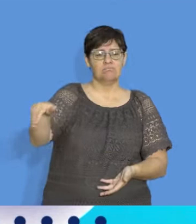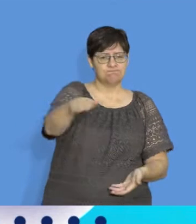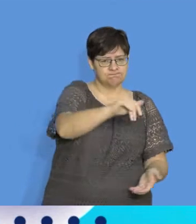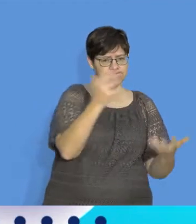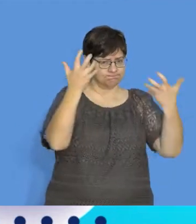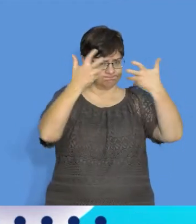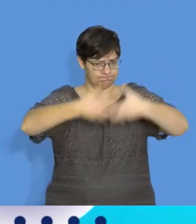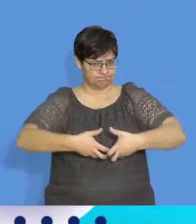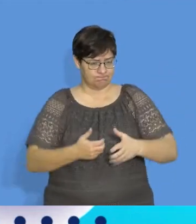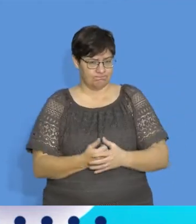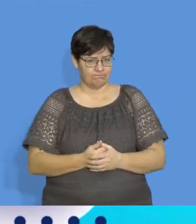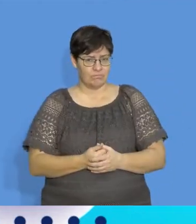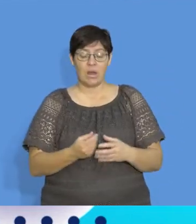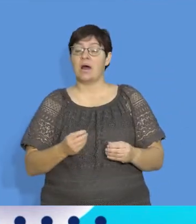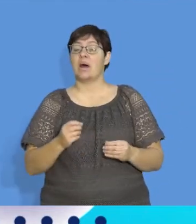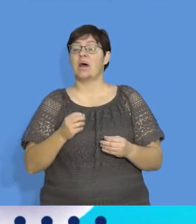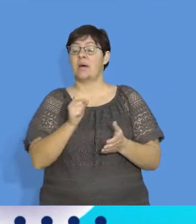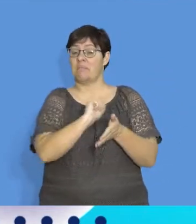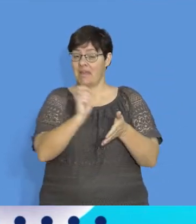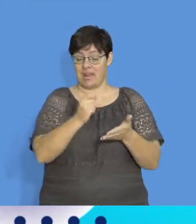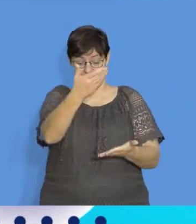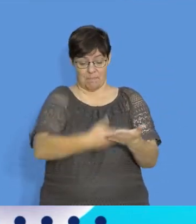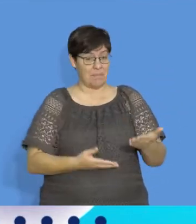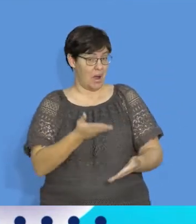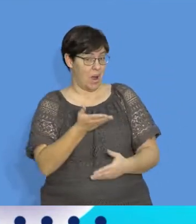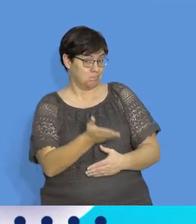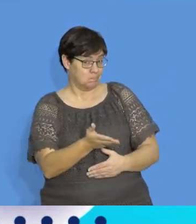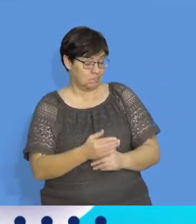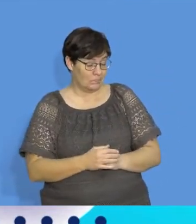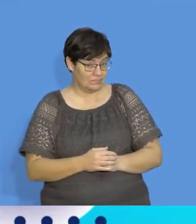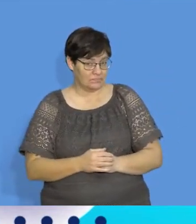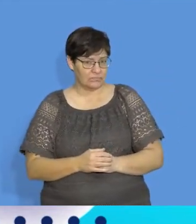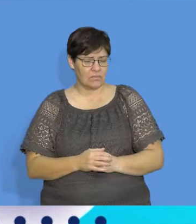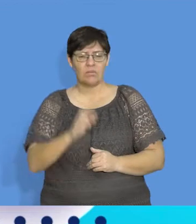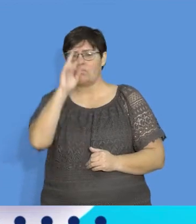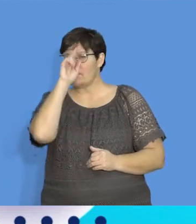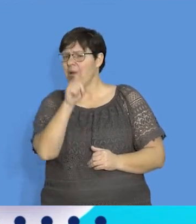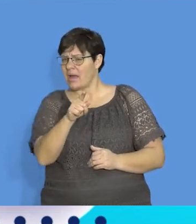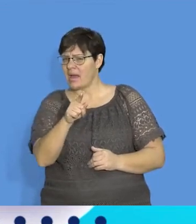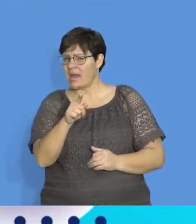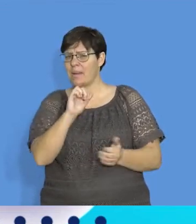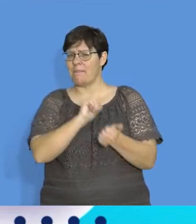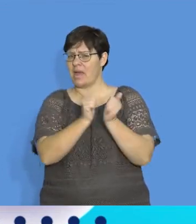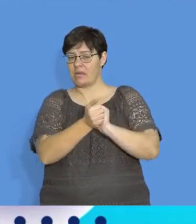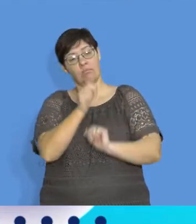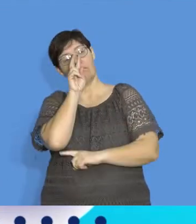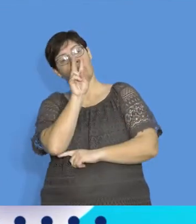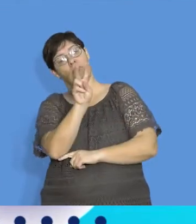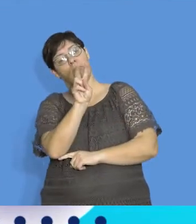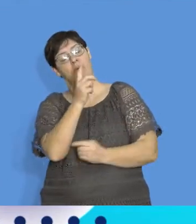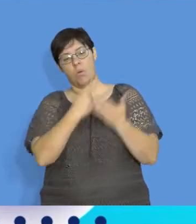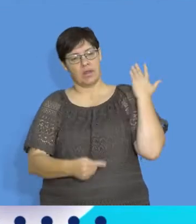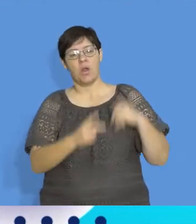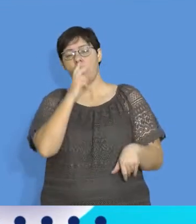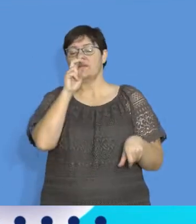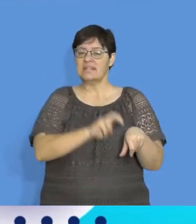so have a pen and paper with you there, and remember how we do mathematics. We don't just observe, we need a pen